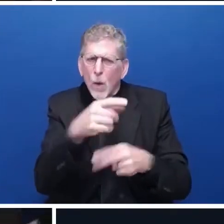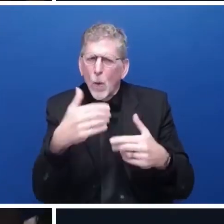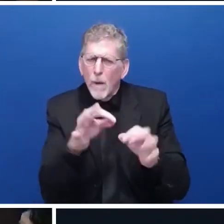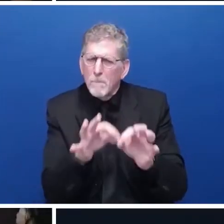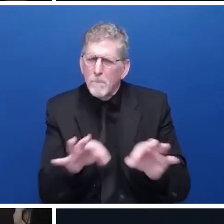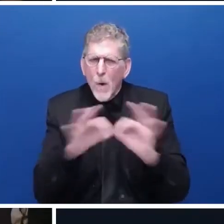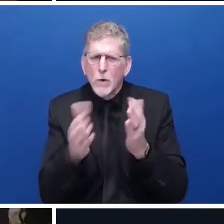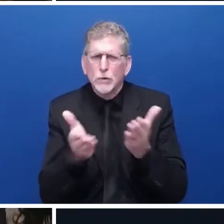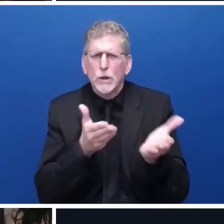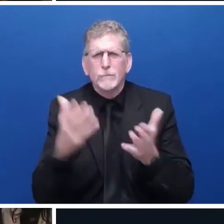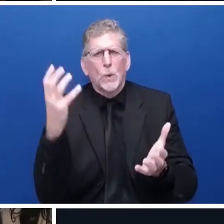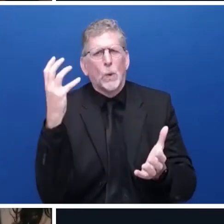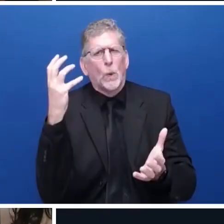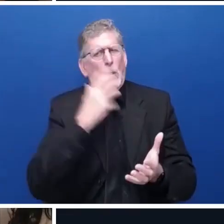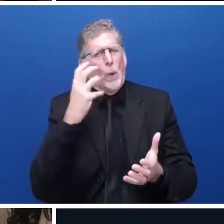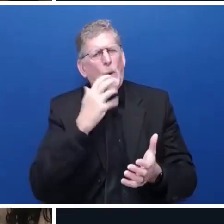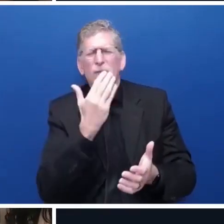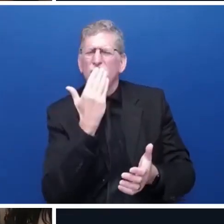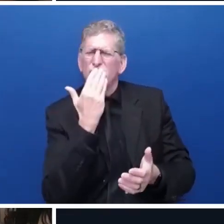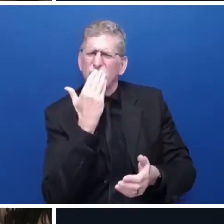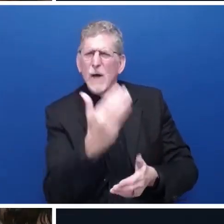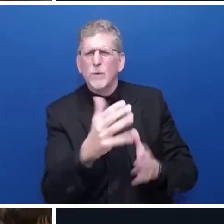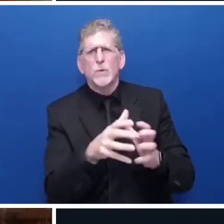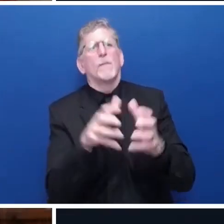very much. From